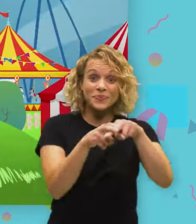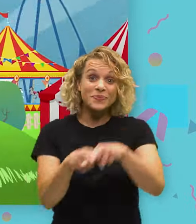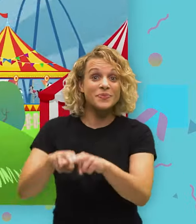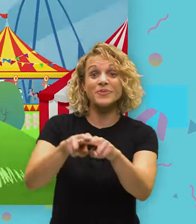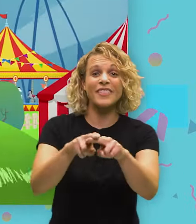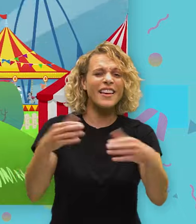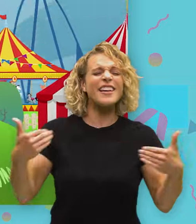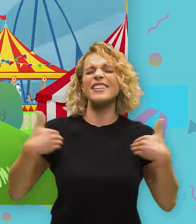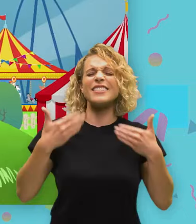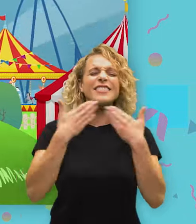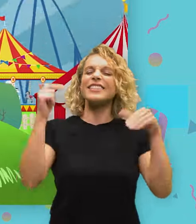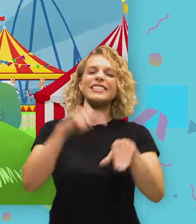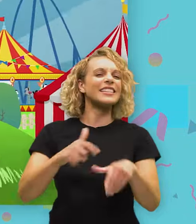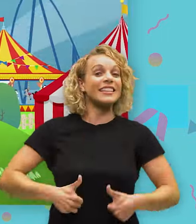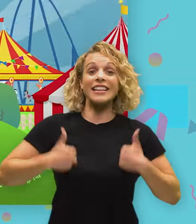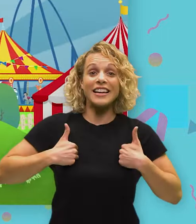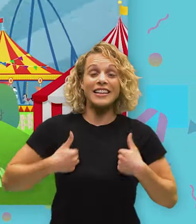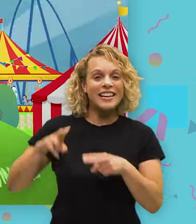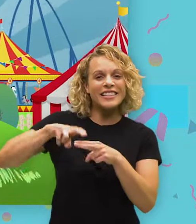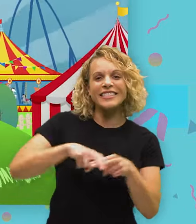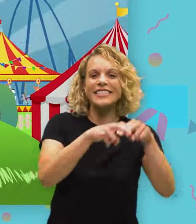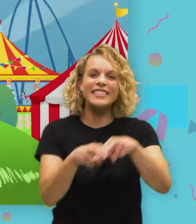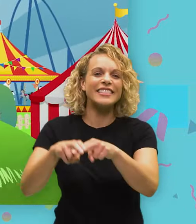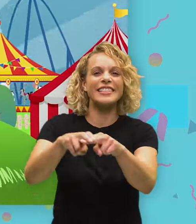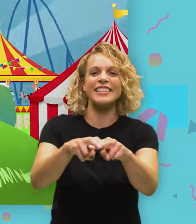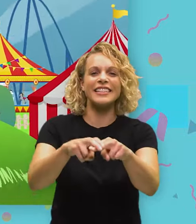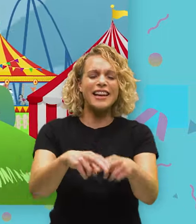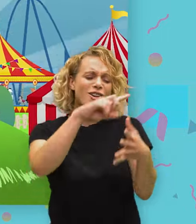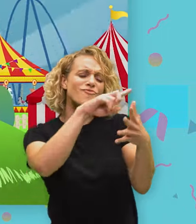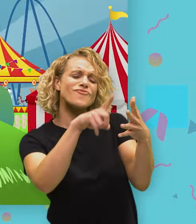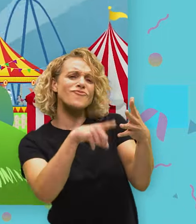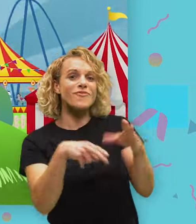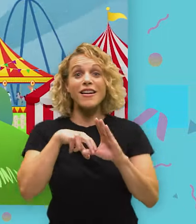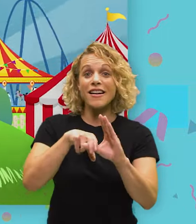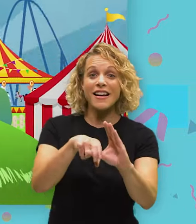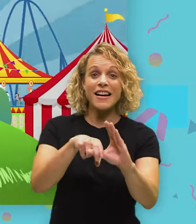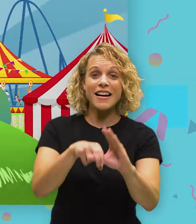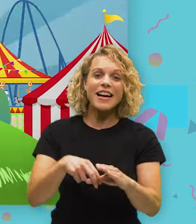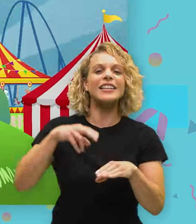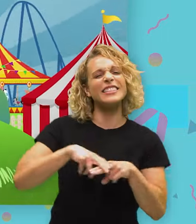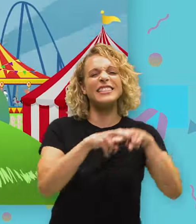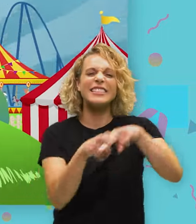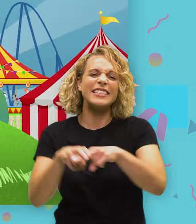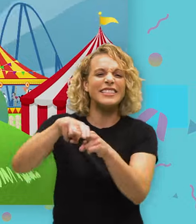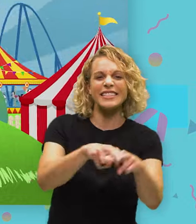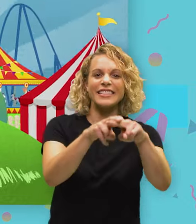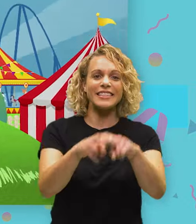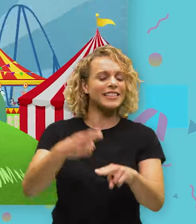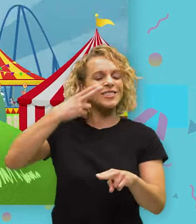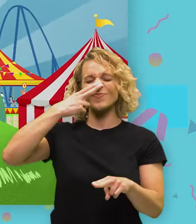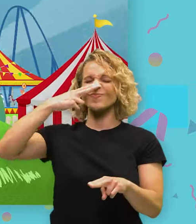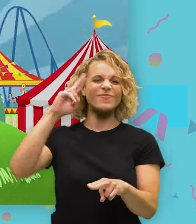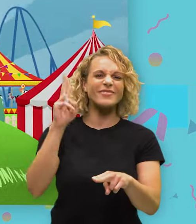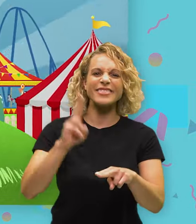At the theme park, I have the time of my life. At the theme park, there are so many rides. At the theme park,